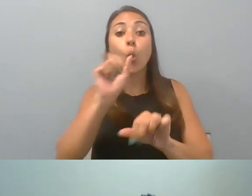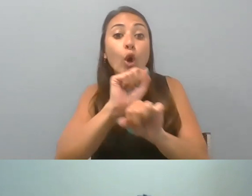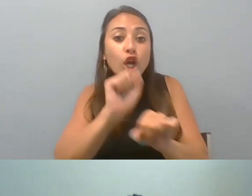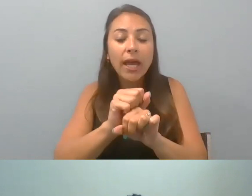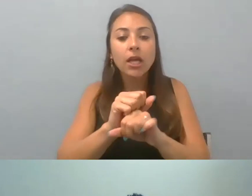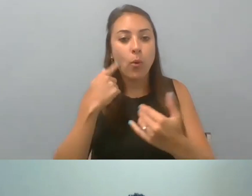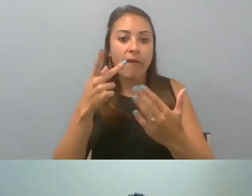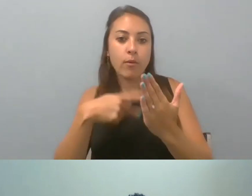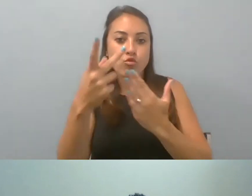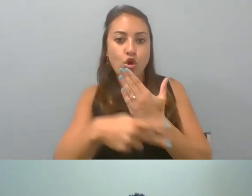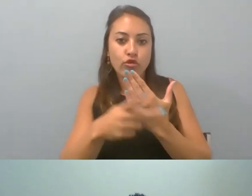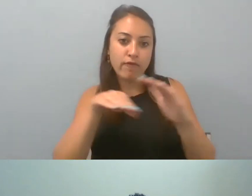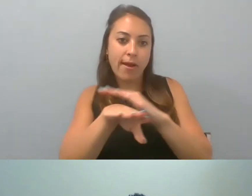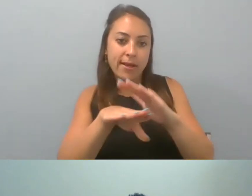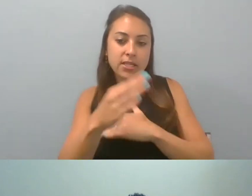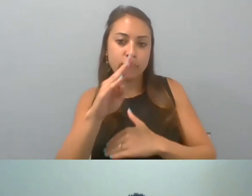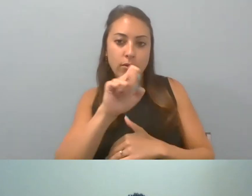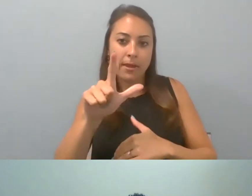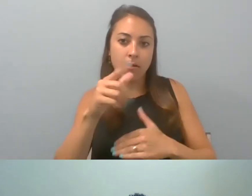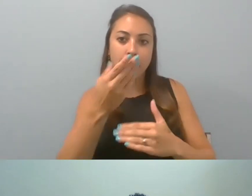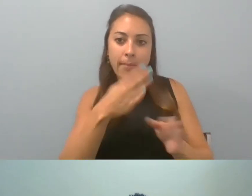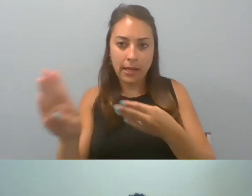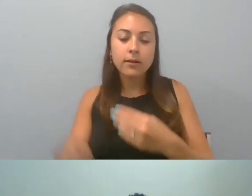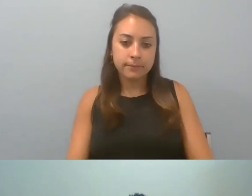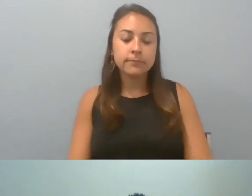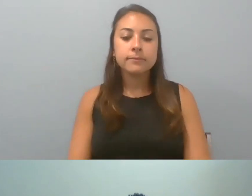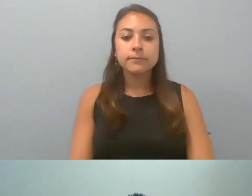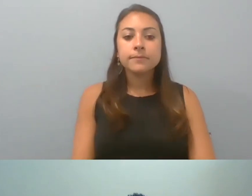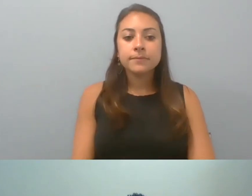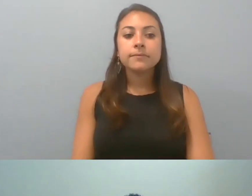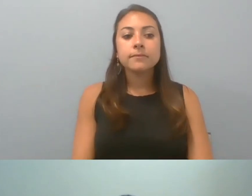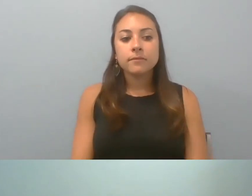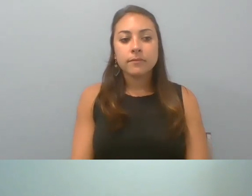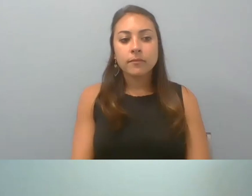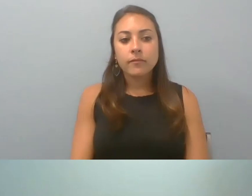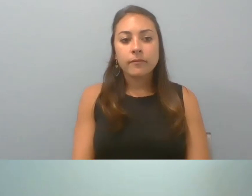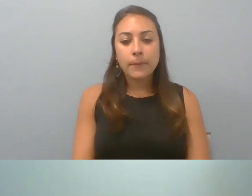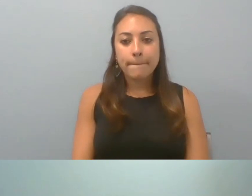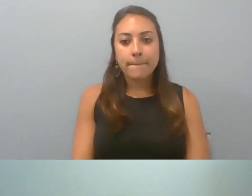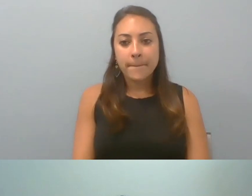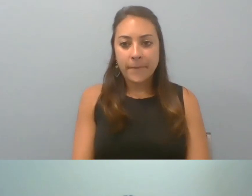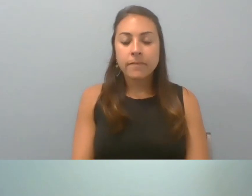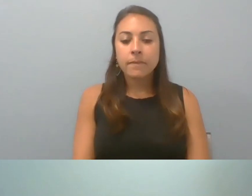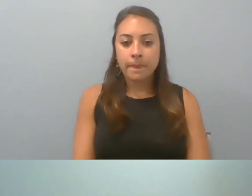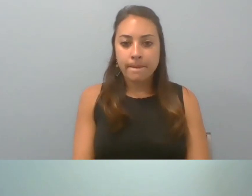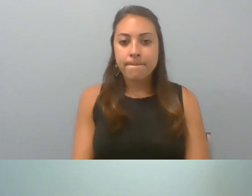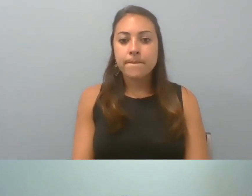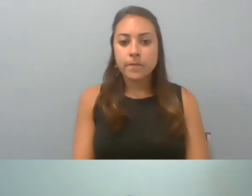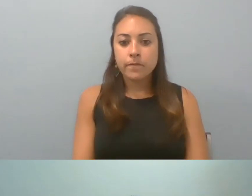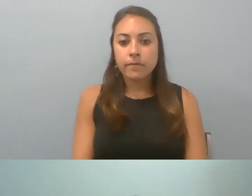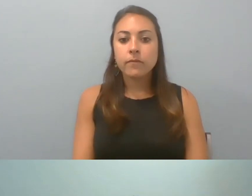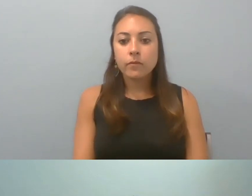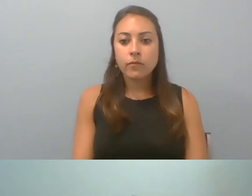the ones giving you access to a meal plan. So they might be purchasing one for you, and you'll just be able to enter as you would